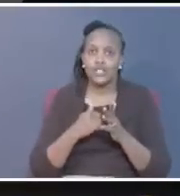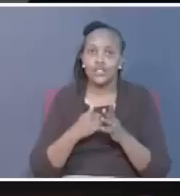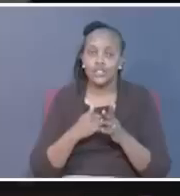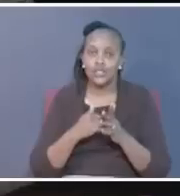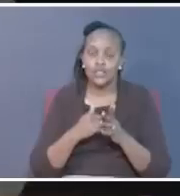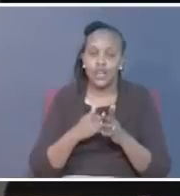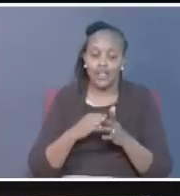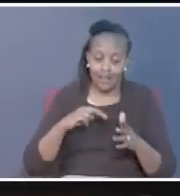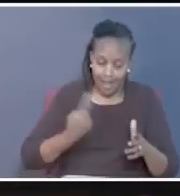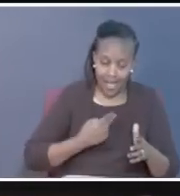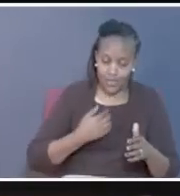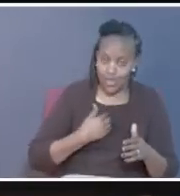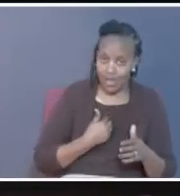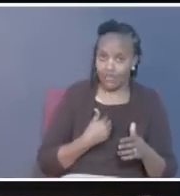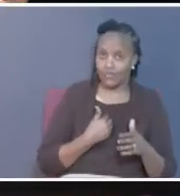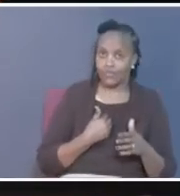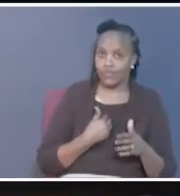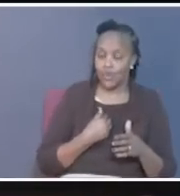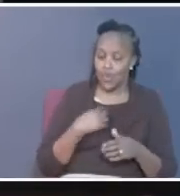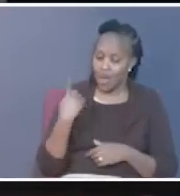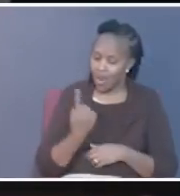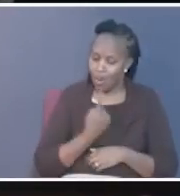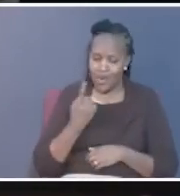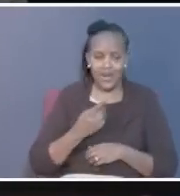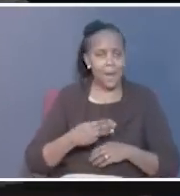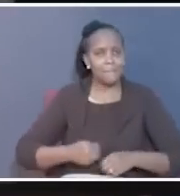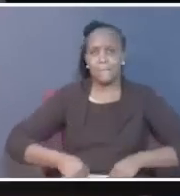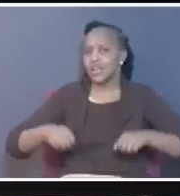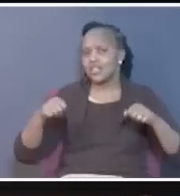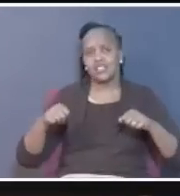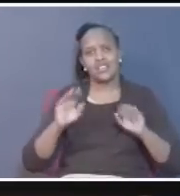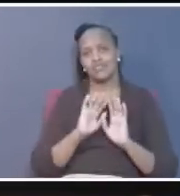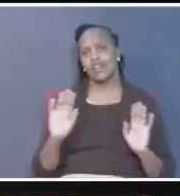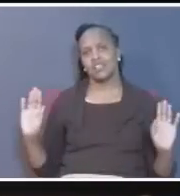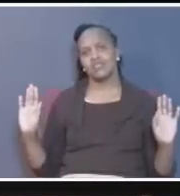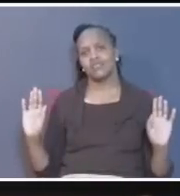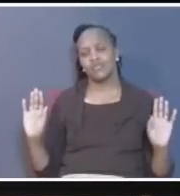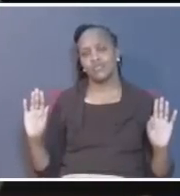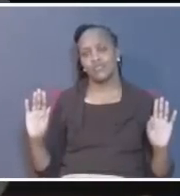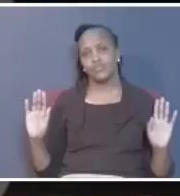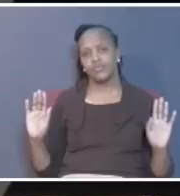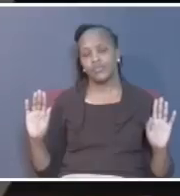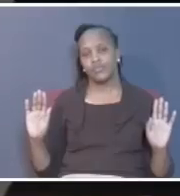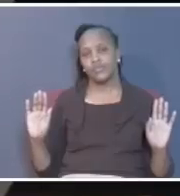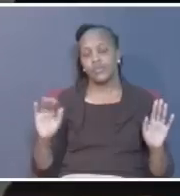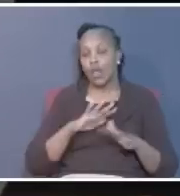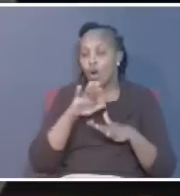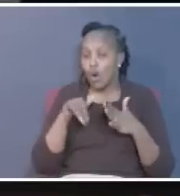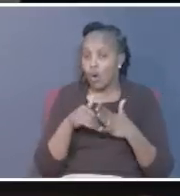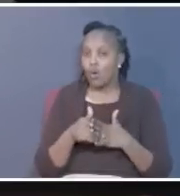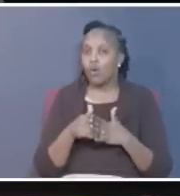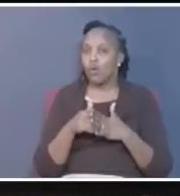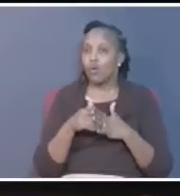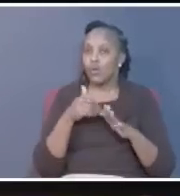it is in our custody. We are only managers of the things that God has given us. All the